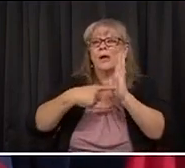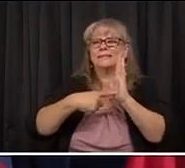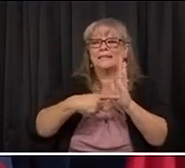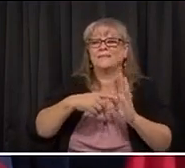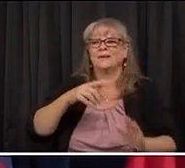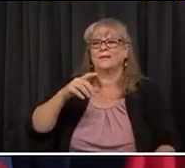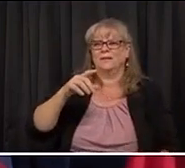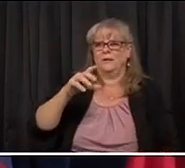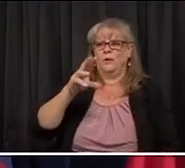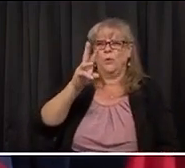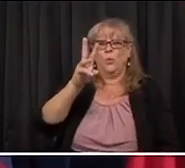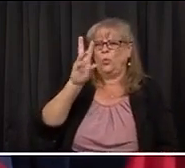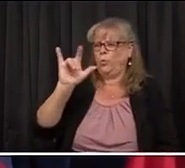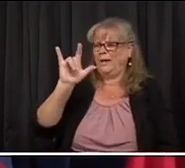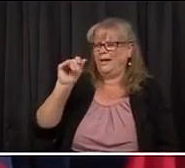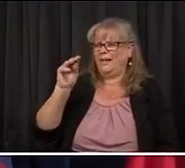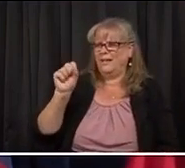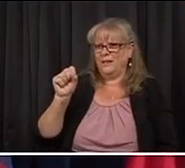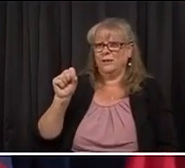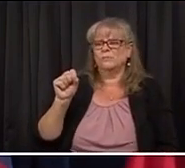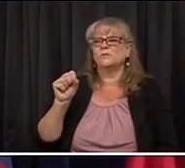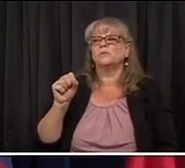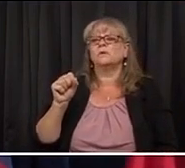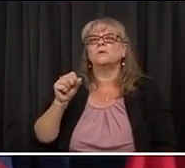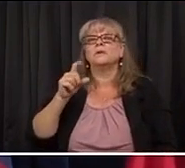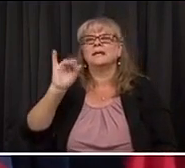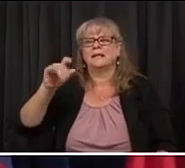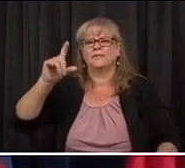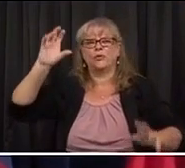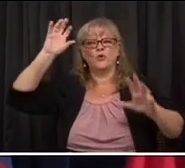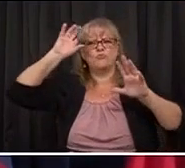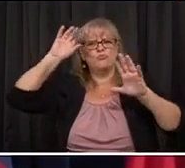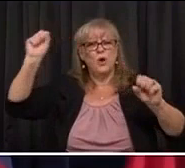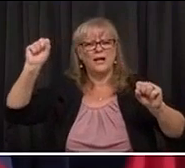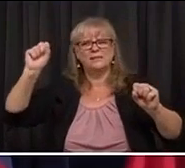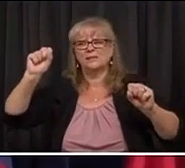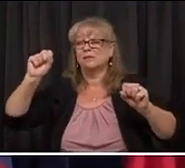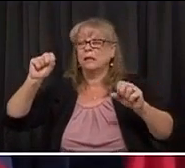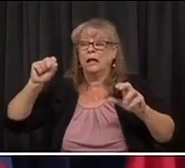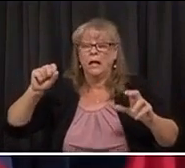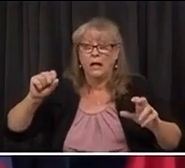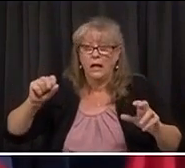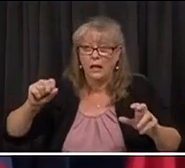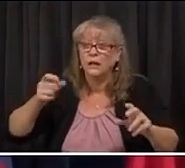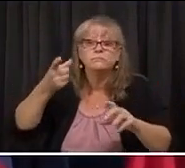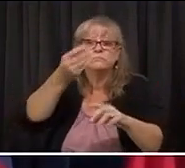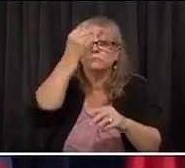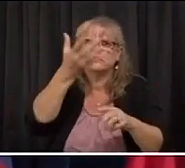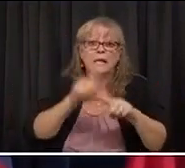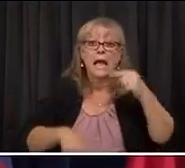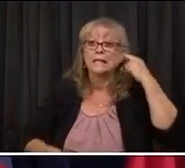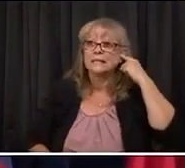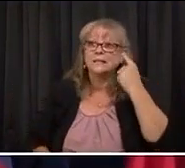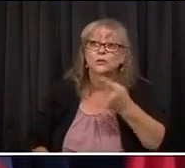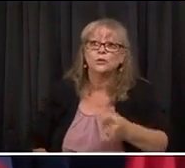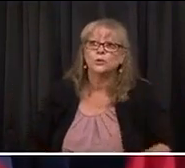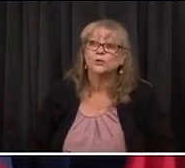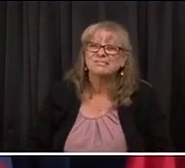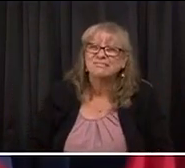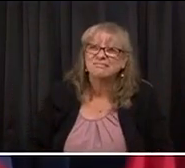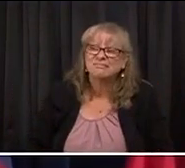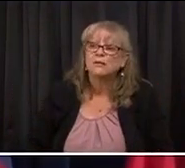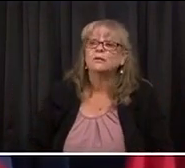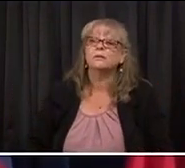What will be your action if the president chooses to expand Operation Legend into Colorado? A lot of questions in that